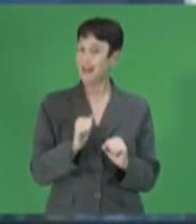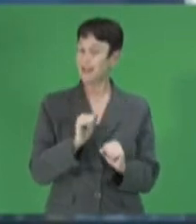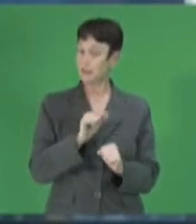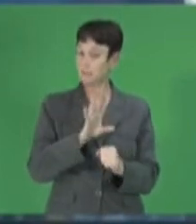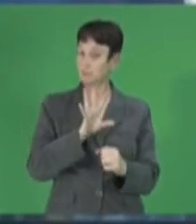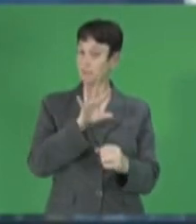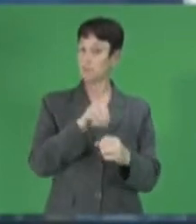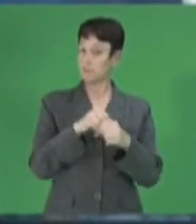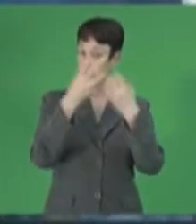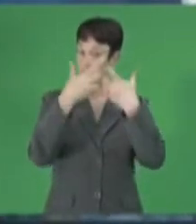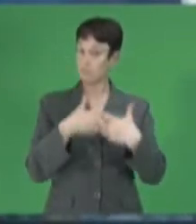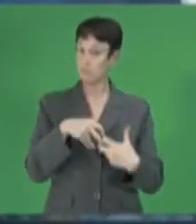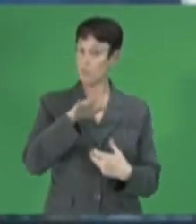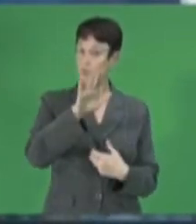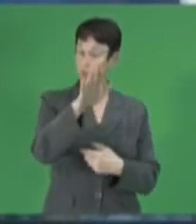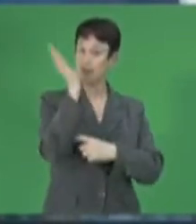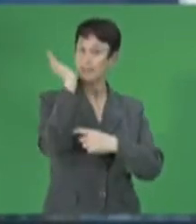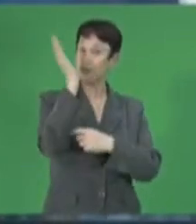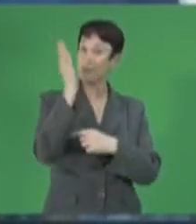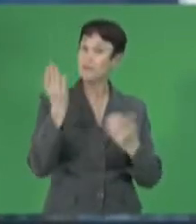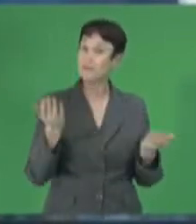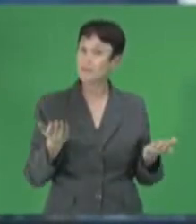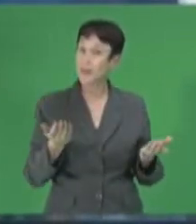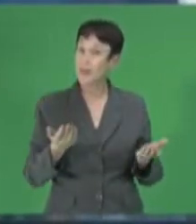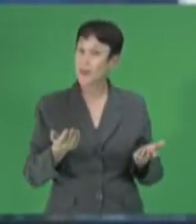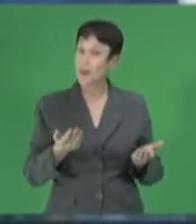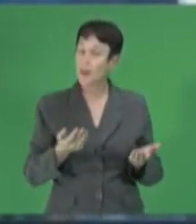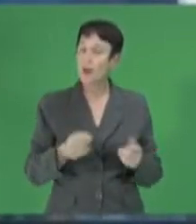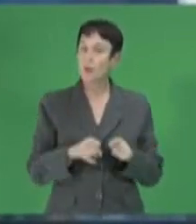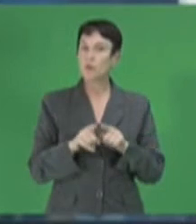today's statement, and how will this affect your